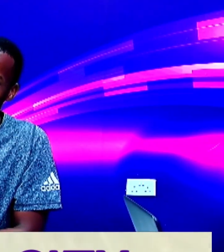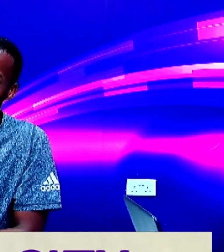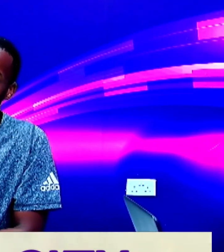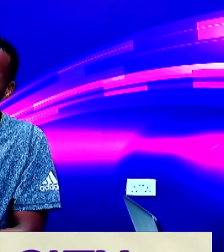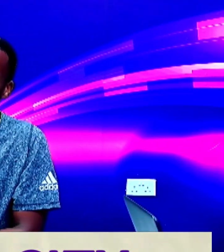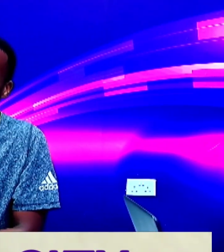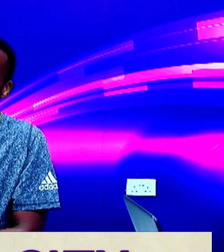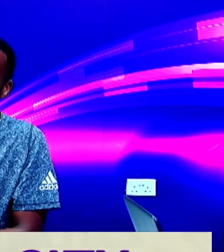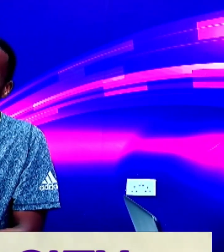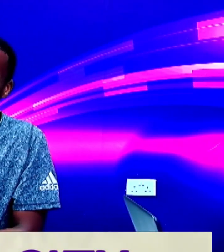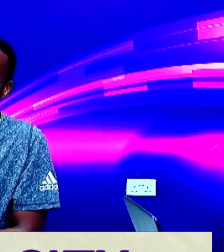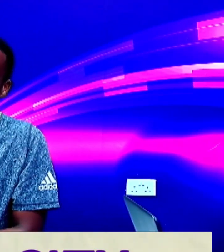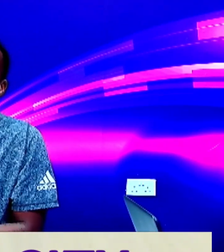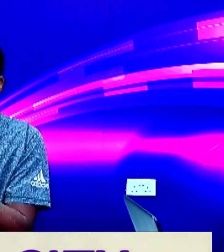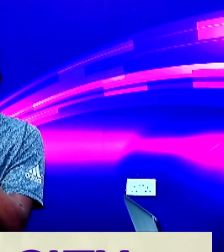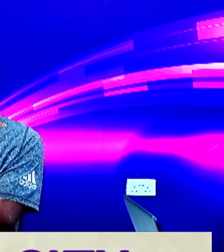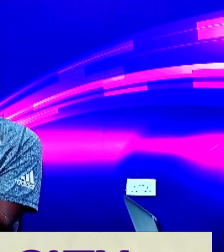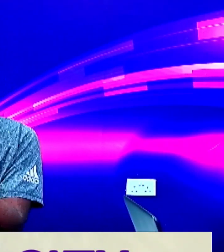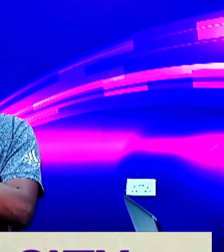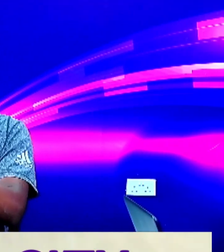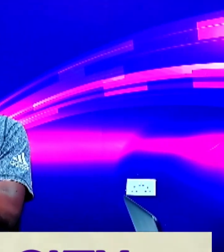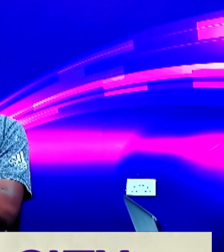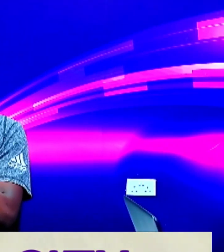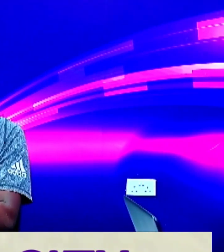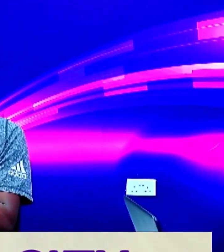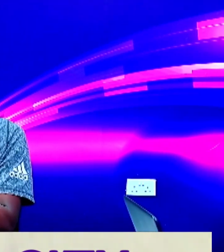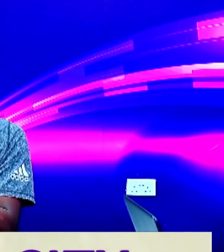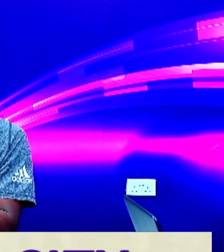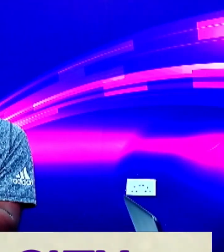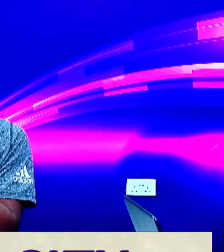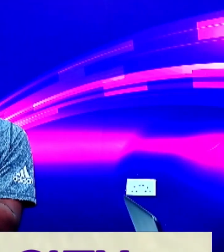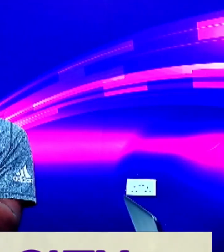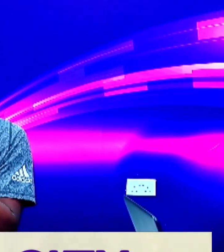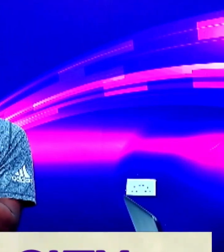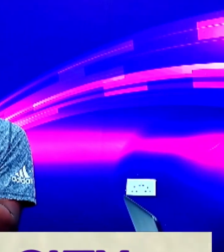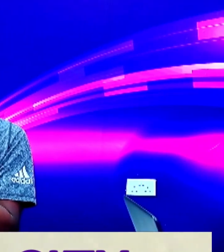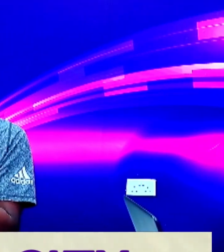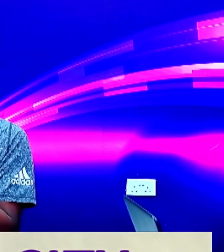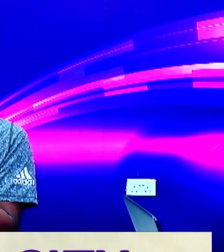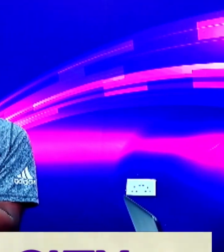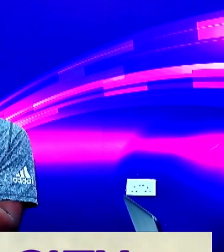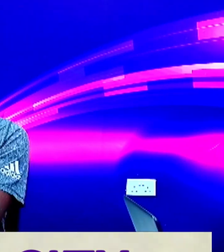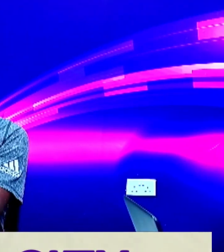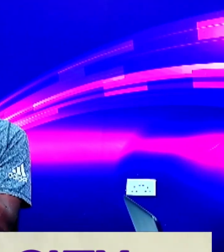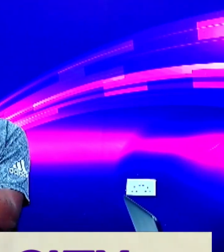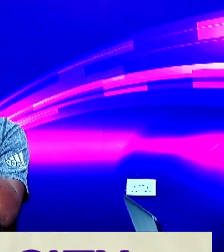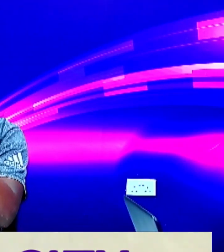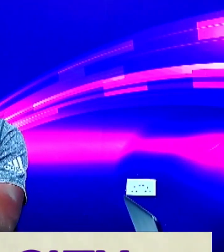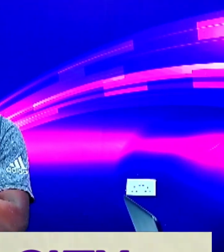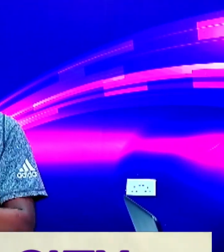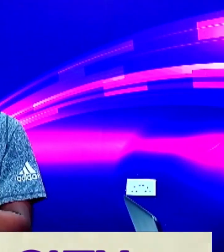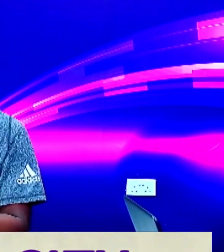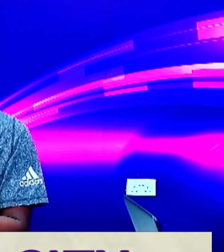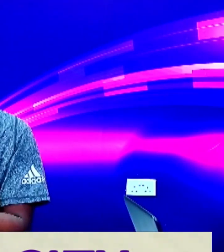Netflix. They call us Netflix, like Yeah. next season, Netflix FC. But right now, I think Arsenal will